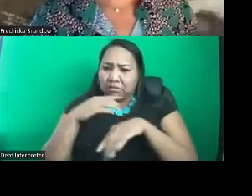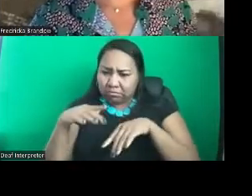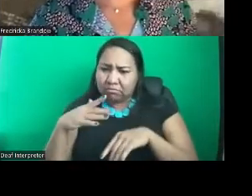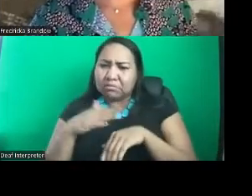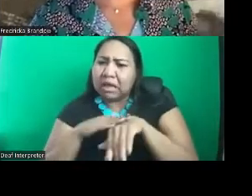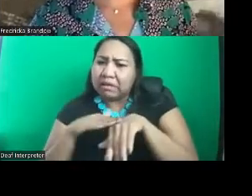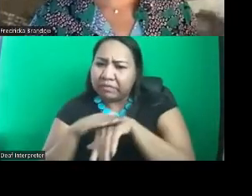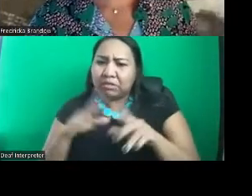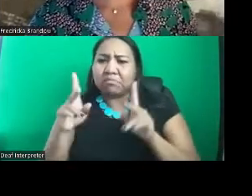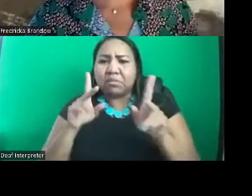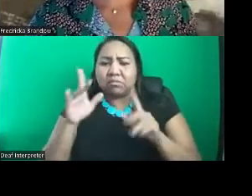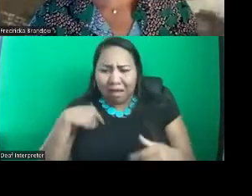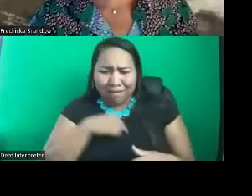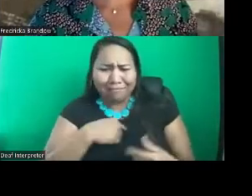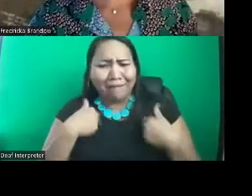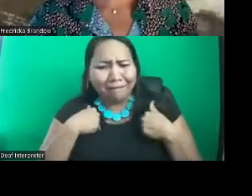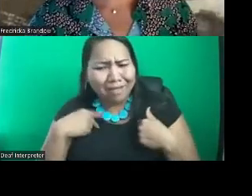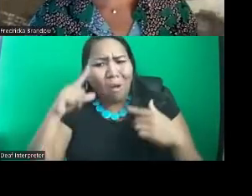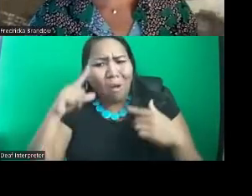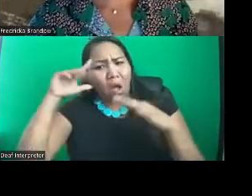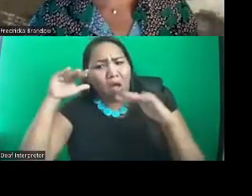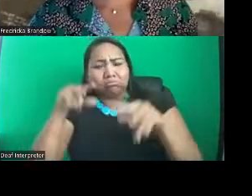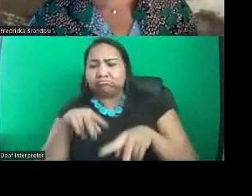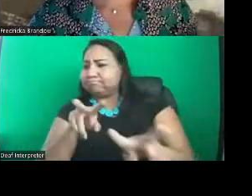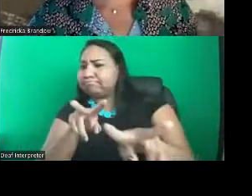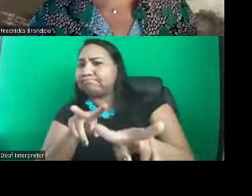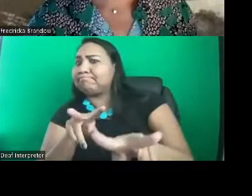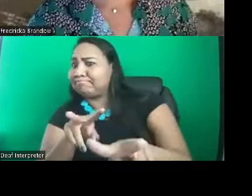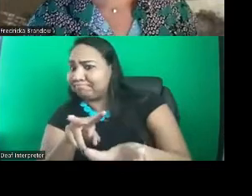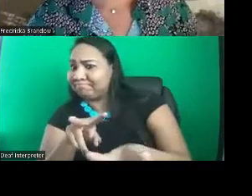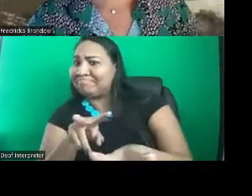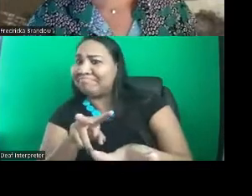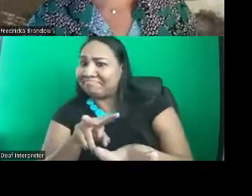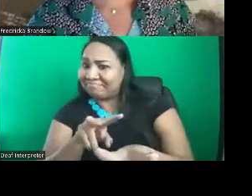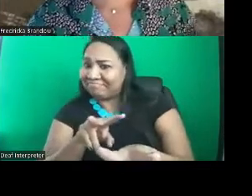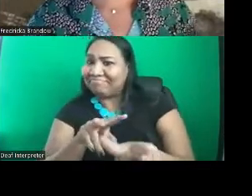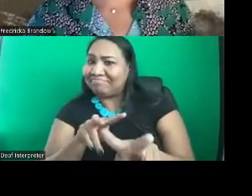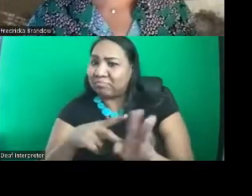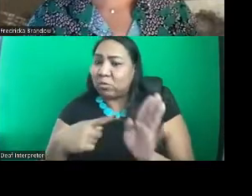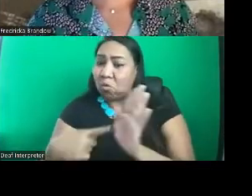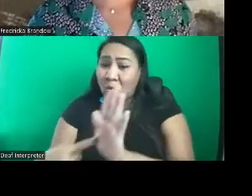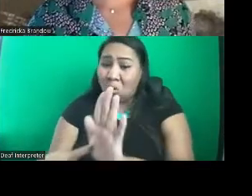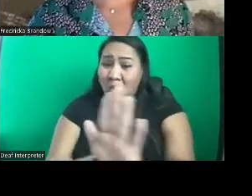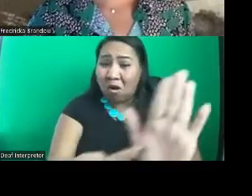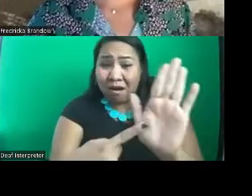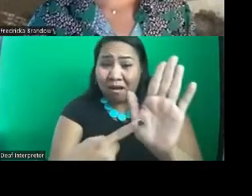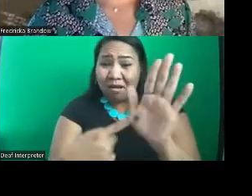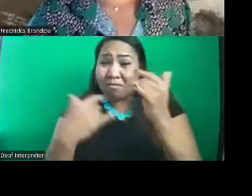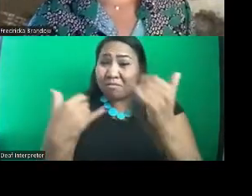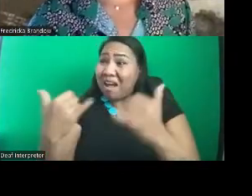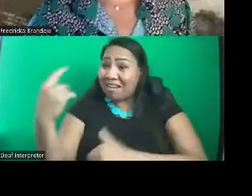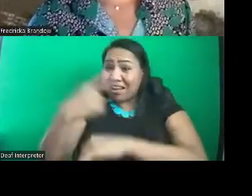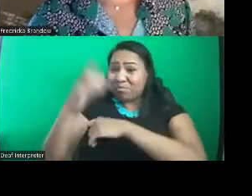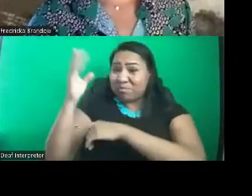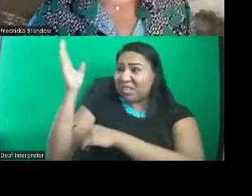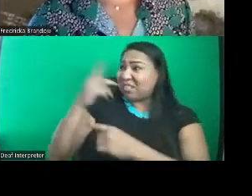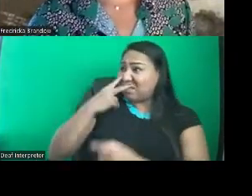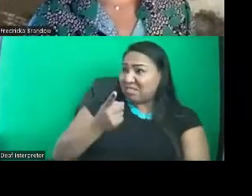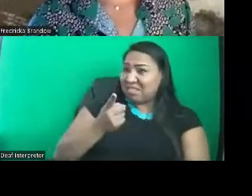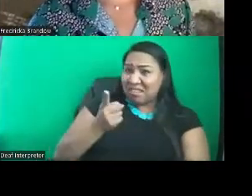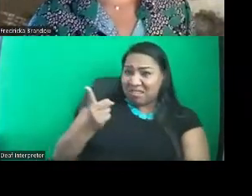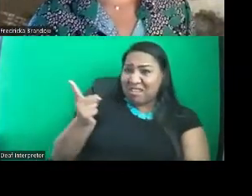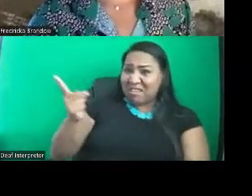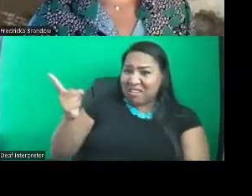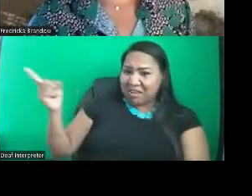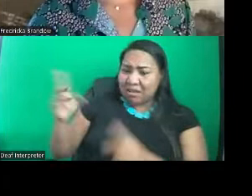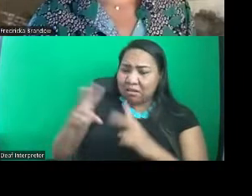We have hope because of, for instance, the group that's presenting today. I'm very, very, very proud of them as